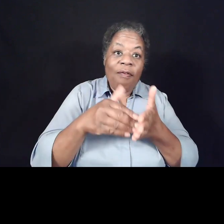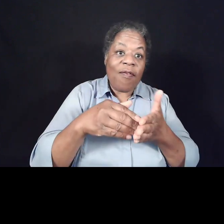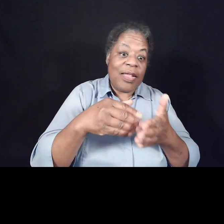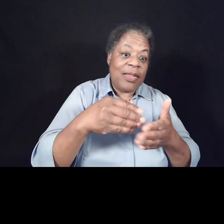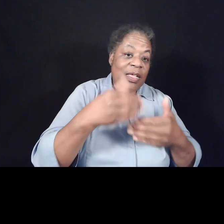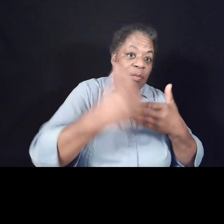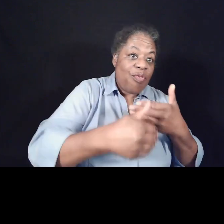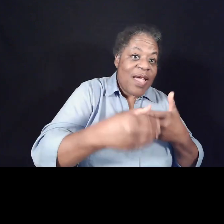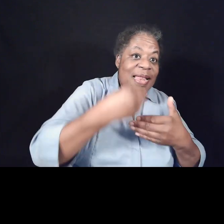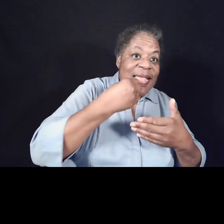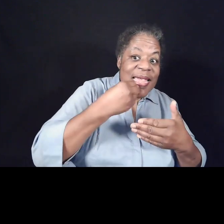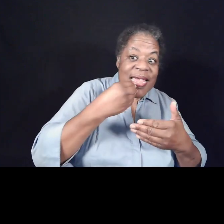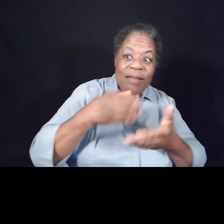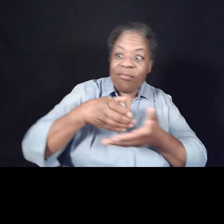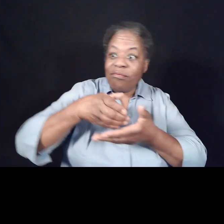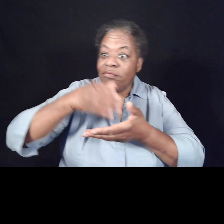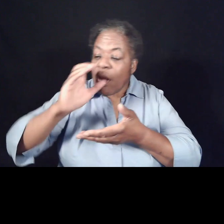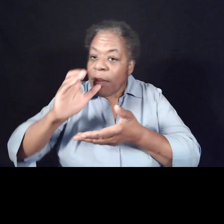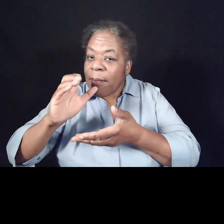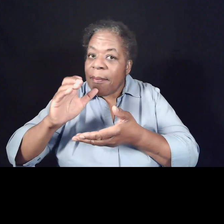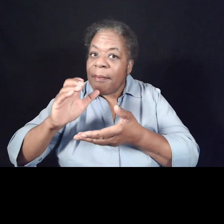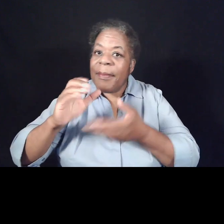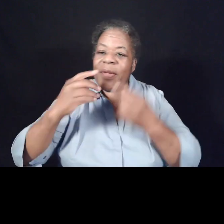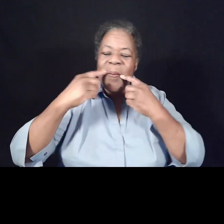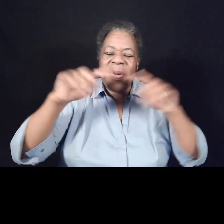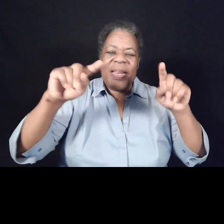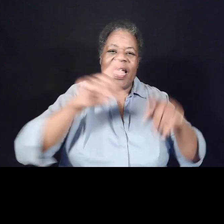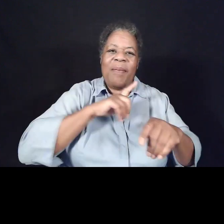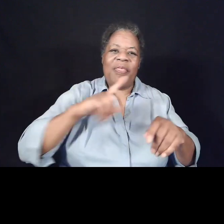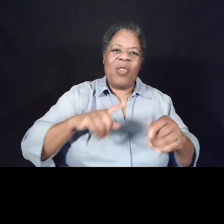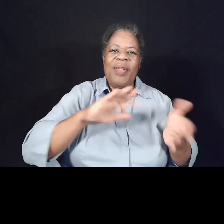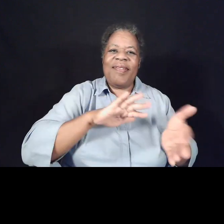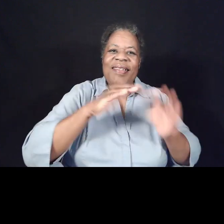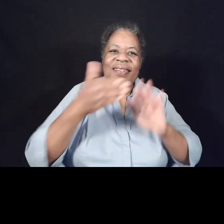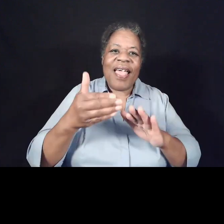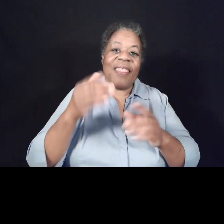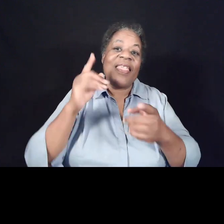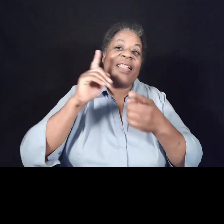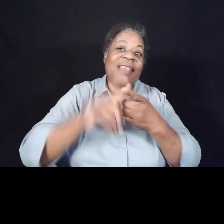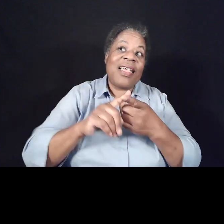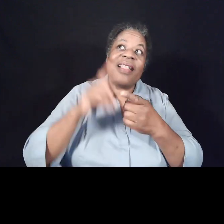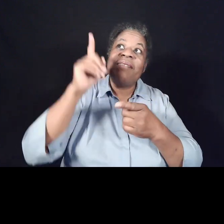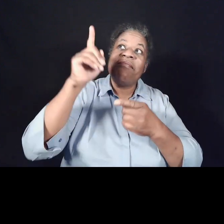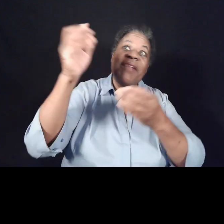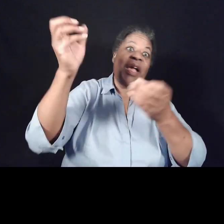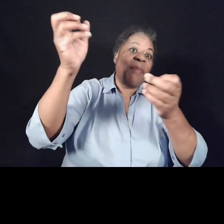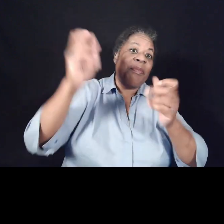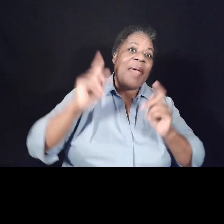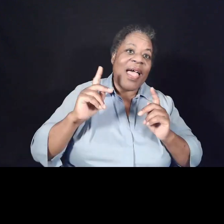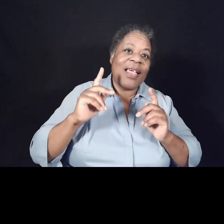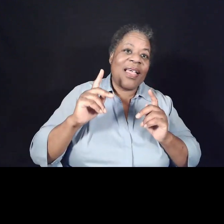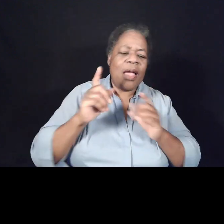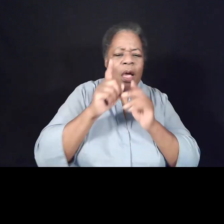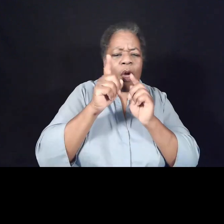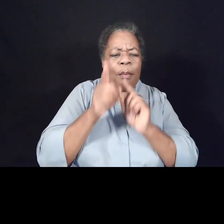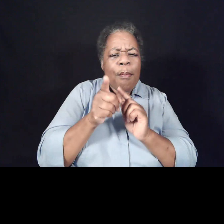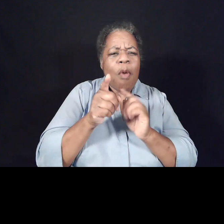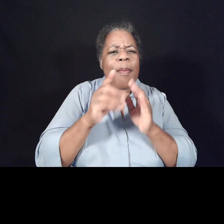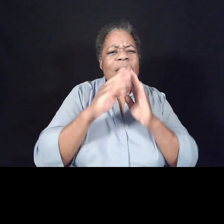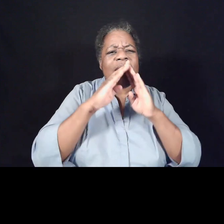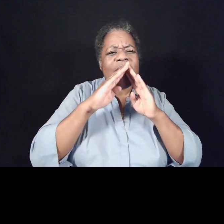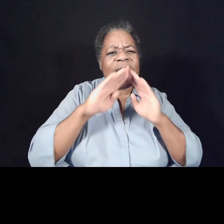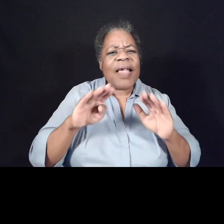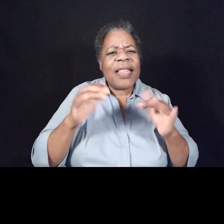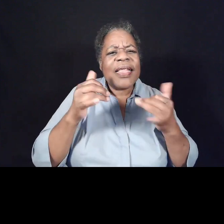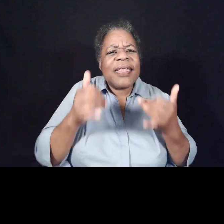and drink this blood, you proclaim the Lord's death until he comes again." Let's take a moment of silence to just be in